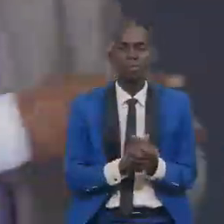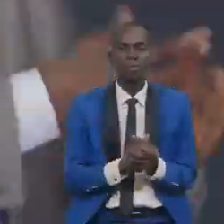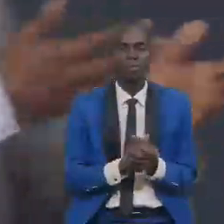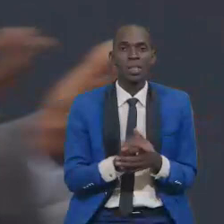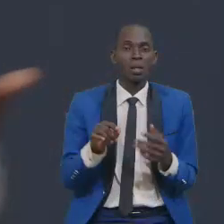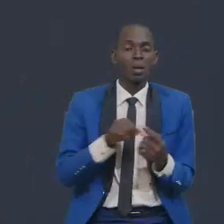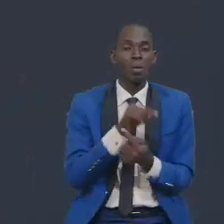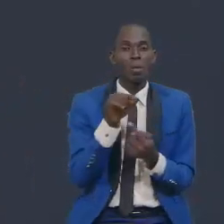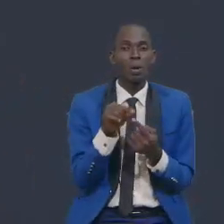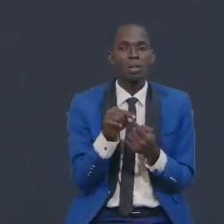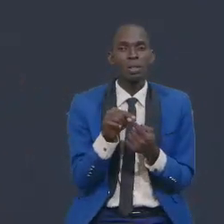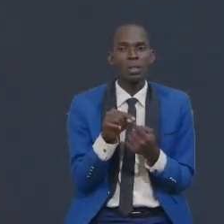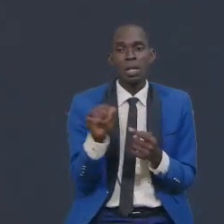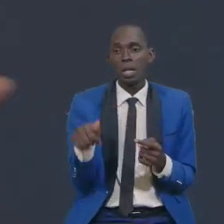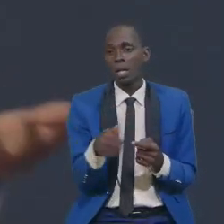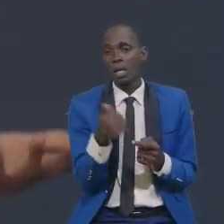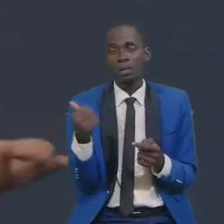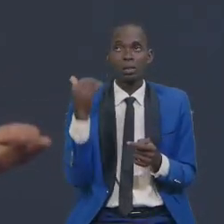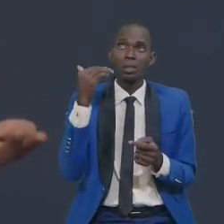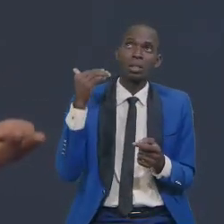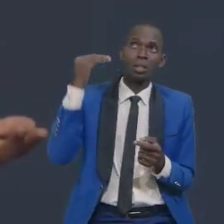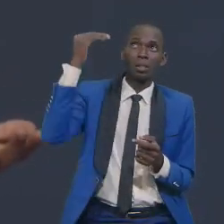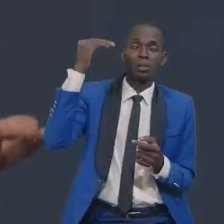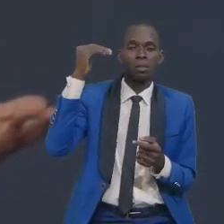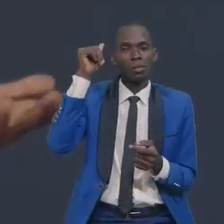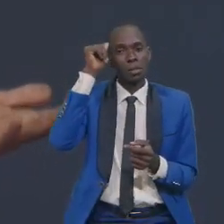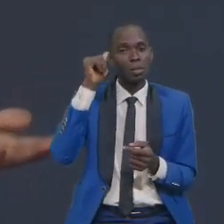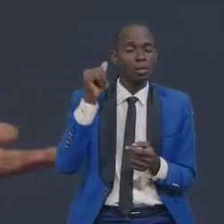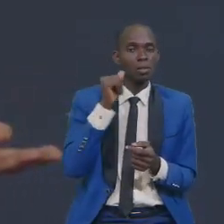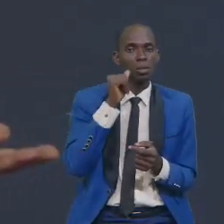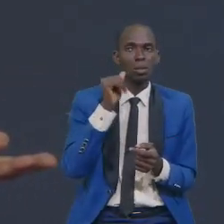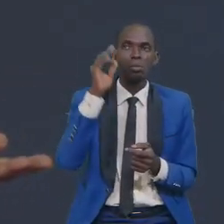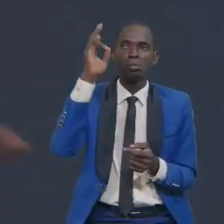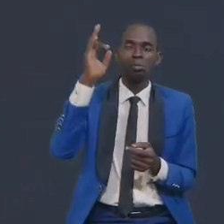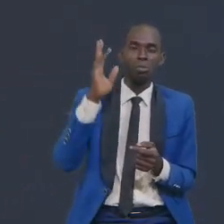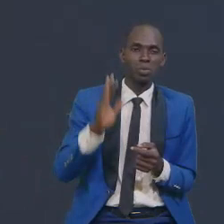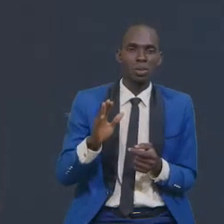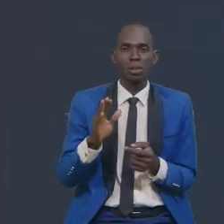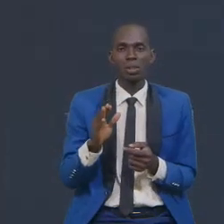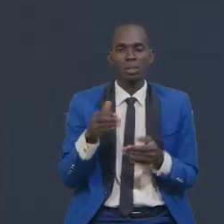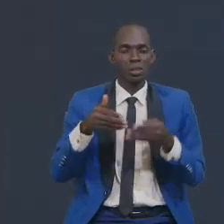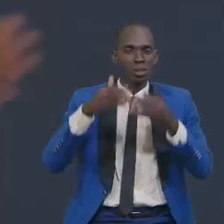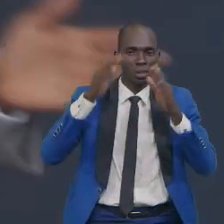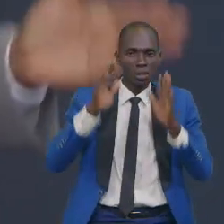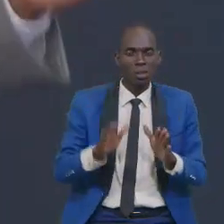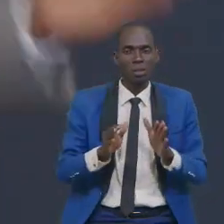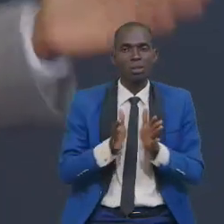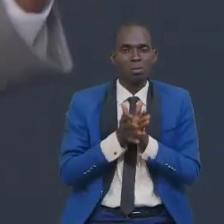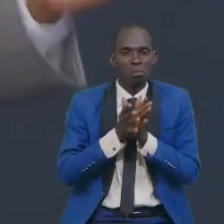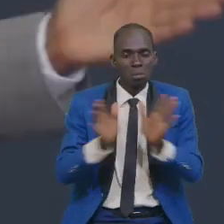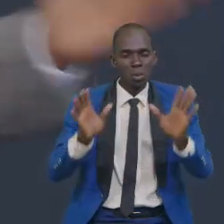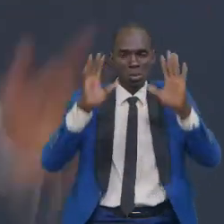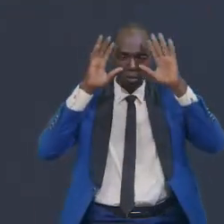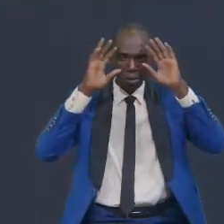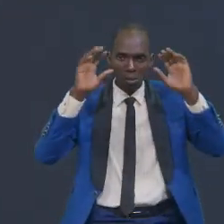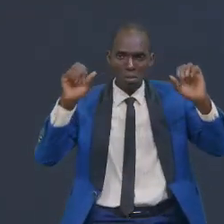any Elder any preacher any overseer or the Jews when any